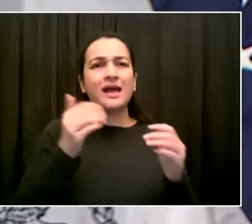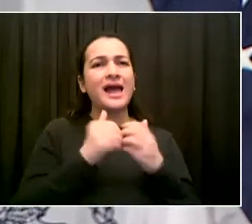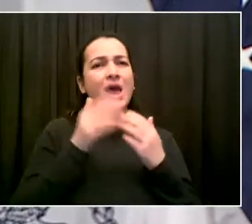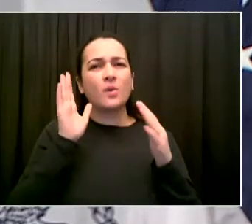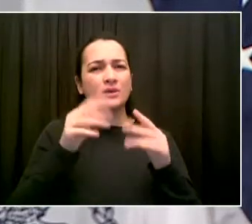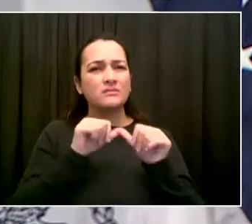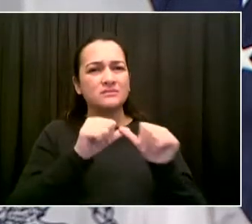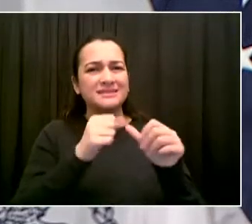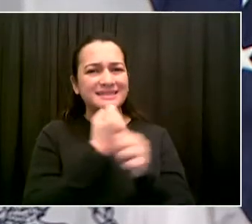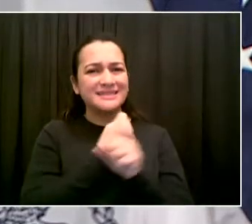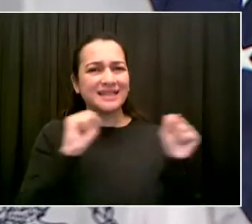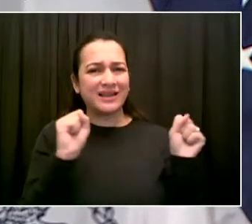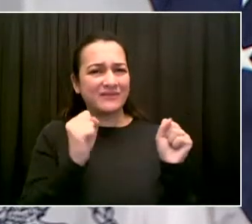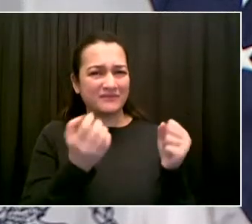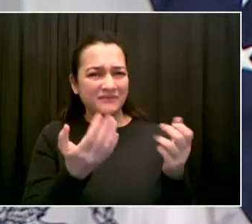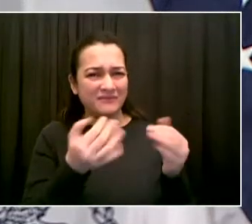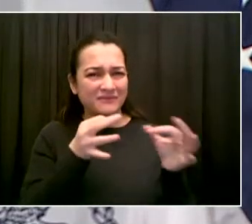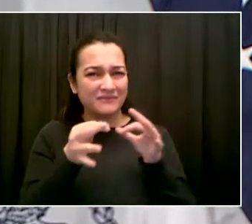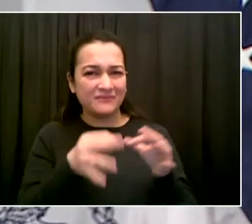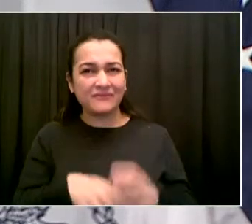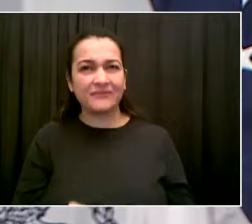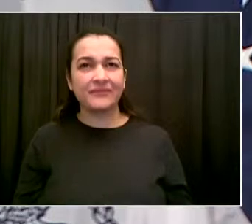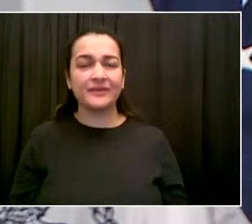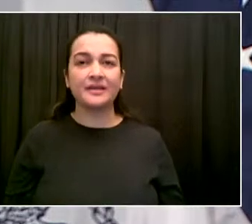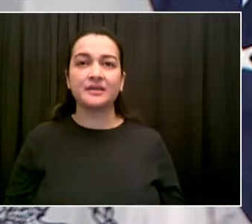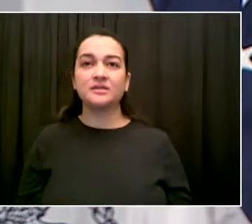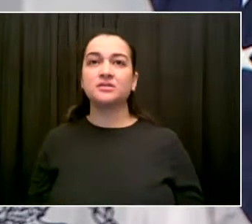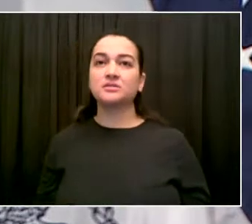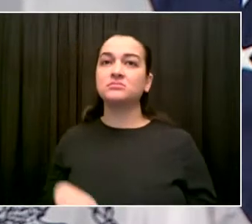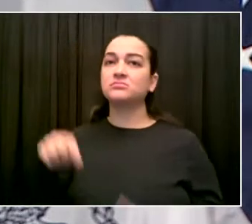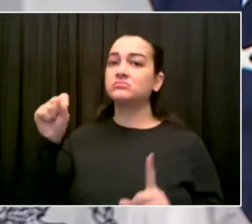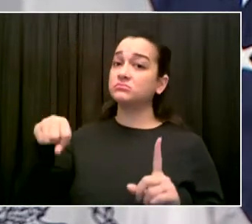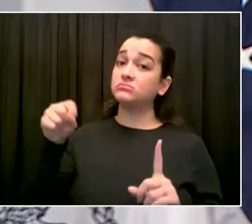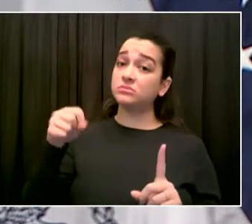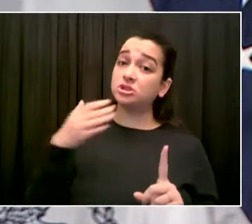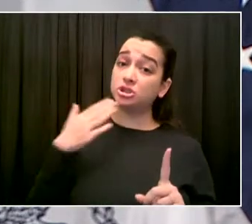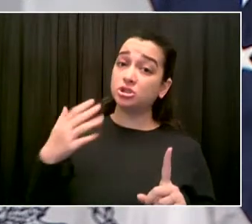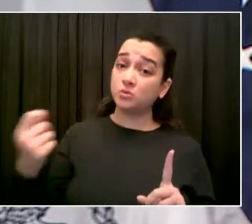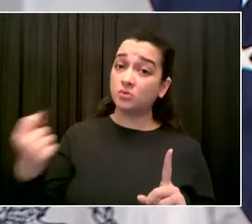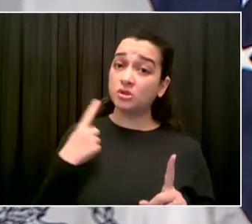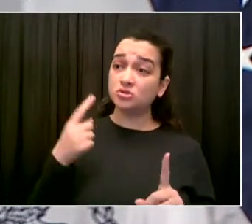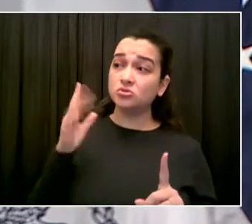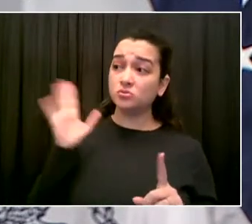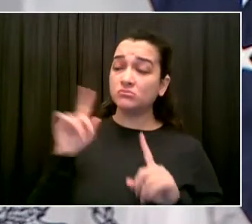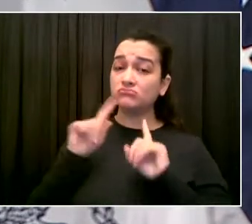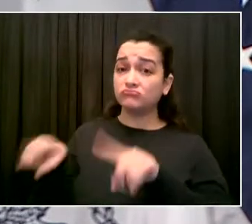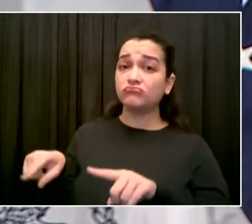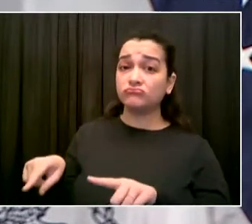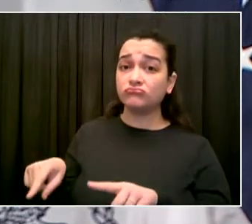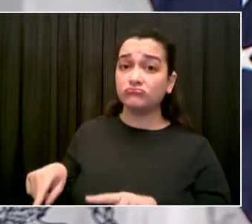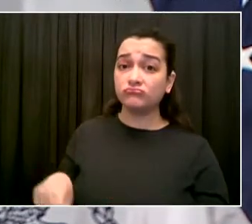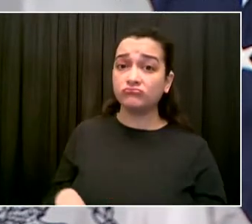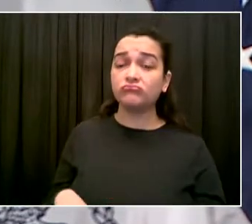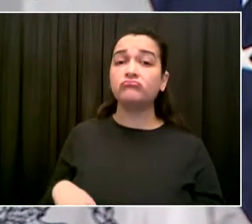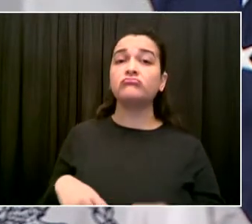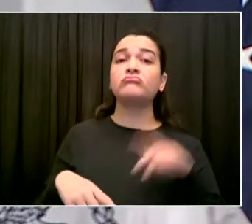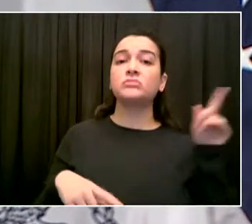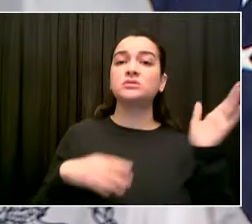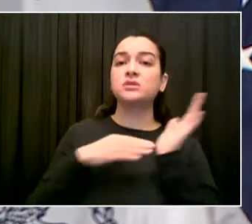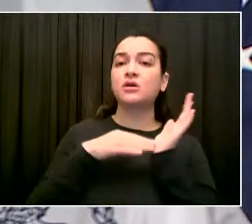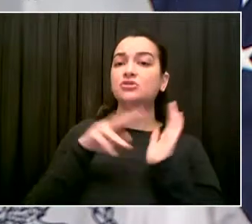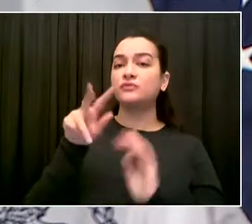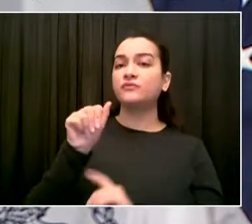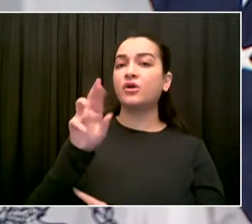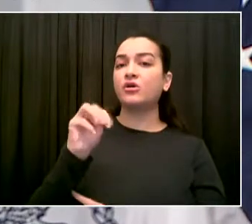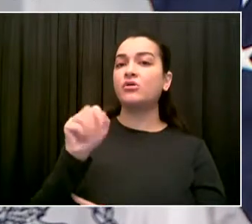valid questions, I'm going to turn to Dr. Varma because he's been deeply, deeply involved in all of our conversations and calls on this topic. If Dr. Choksi or Dr.